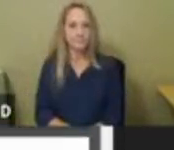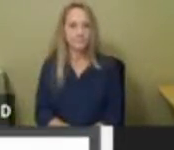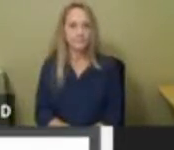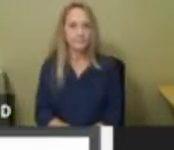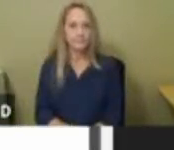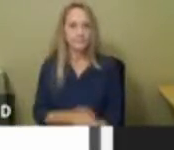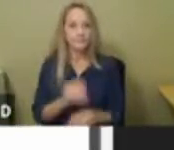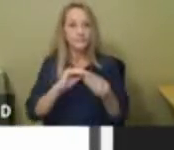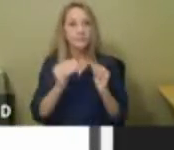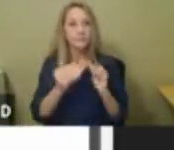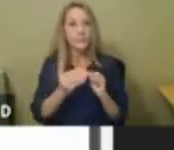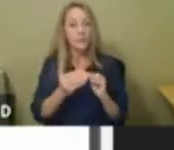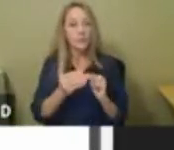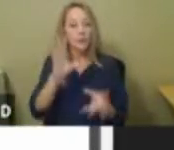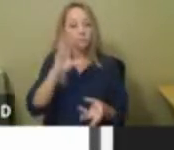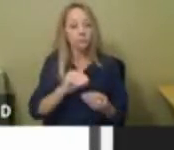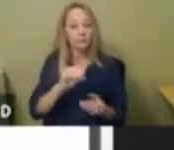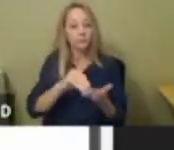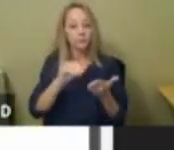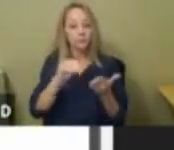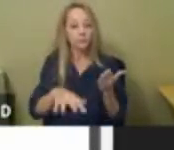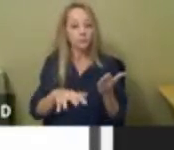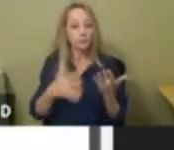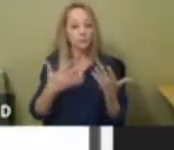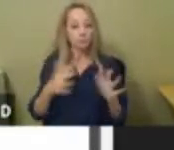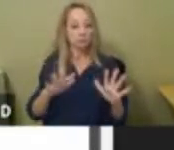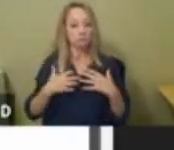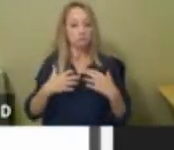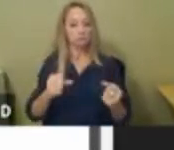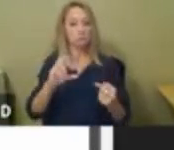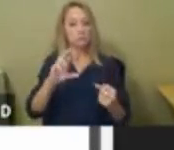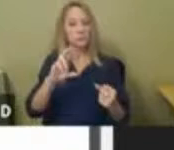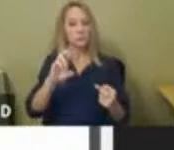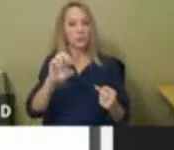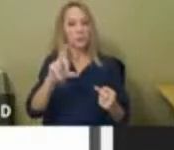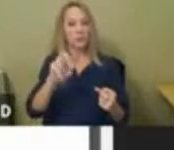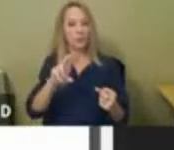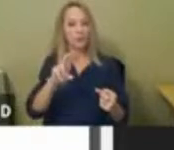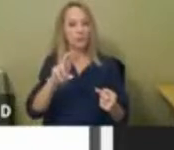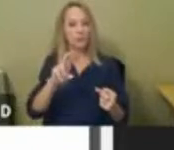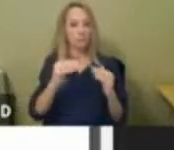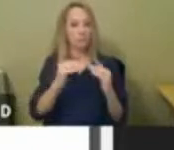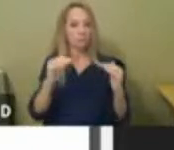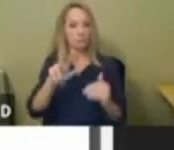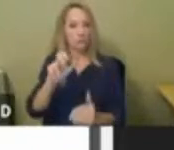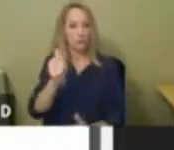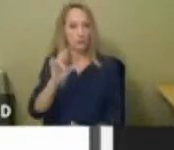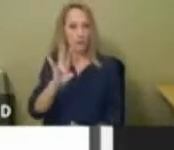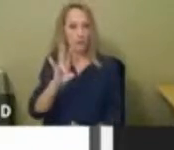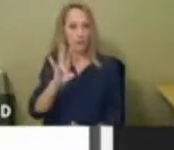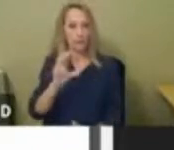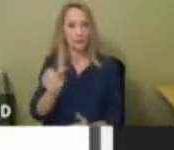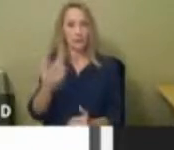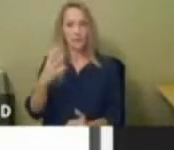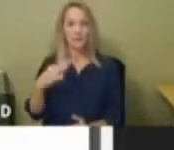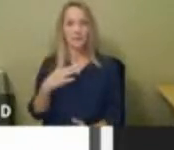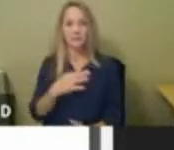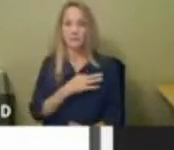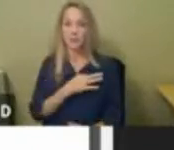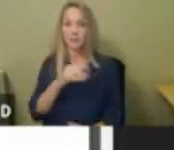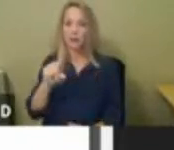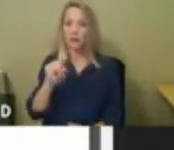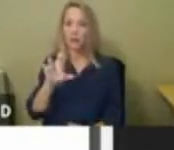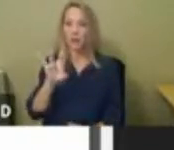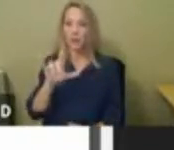The number of students that have recovered is 317, and the number of staff is 183, which